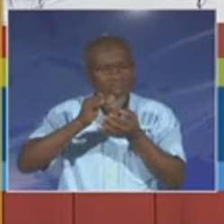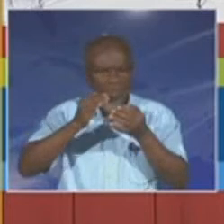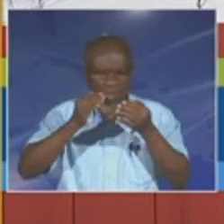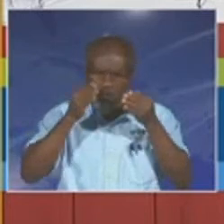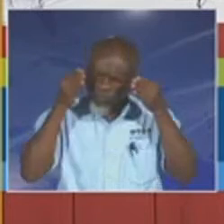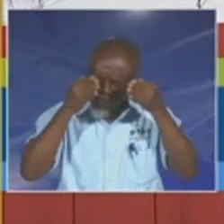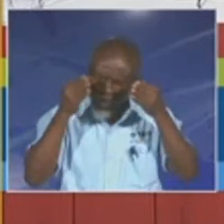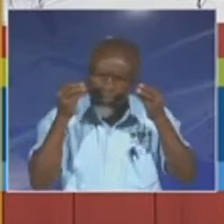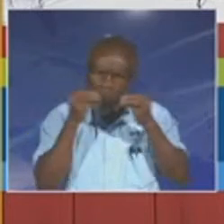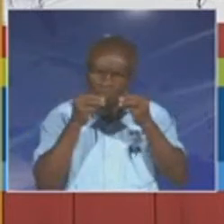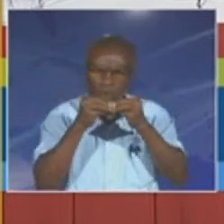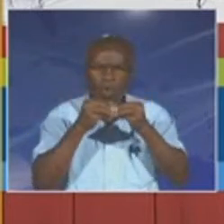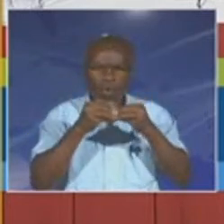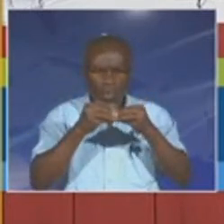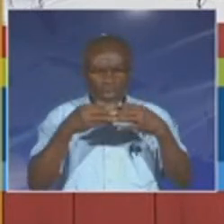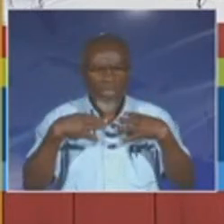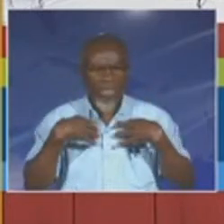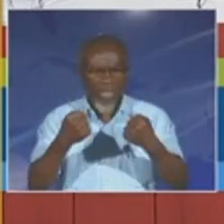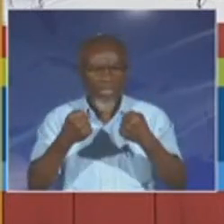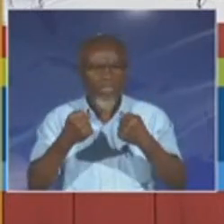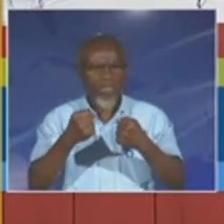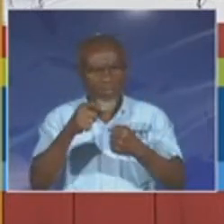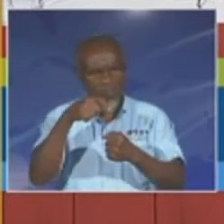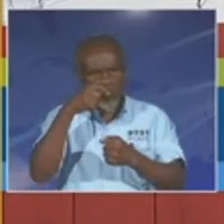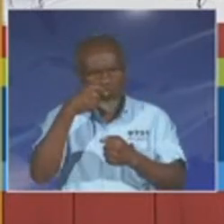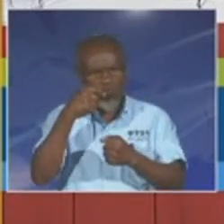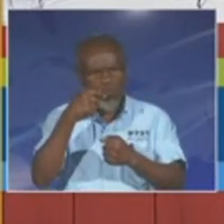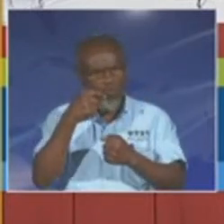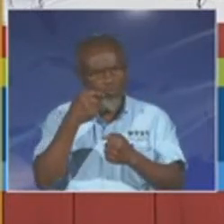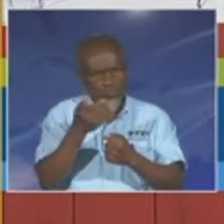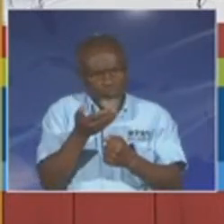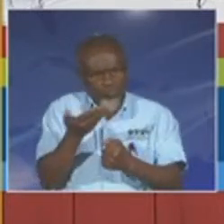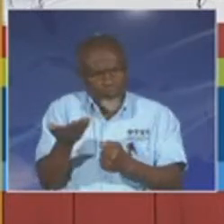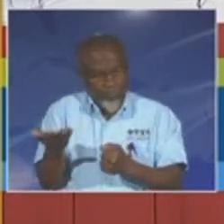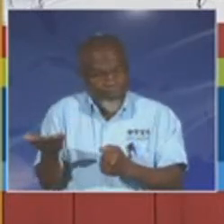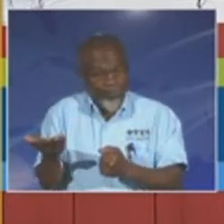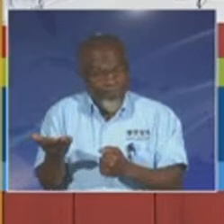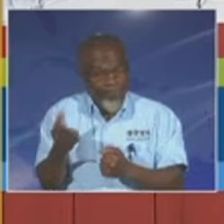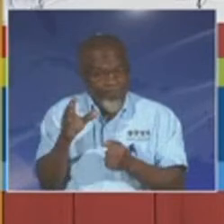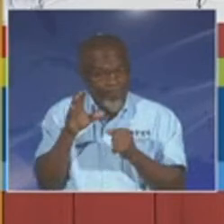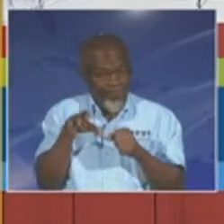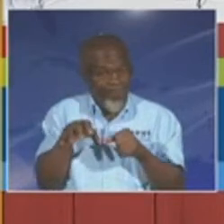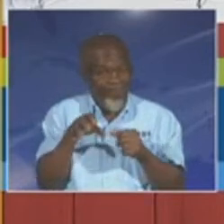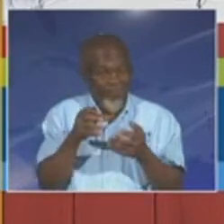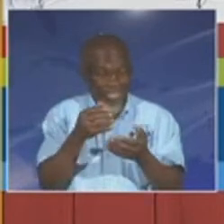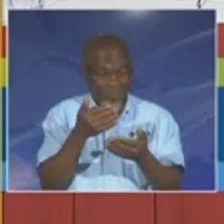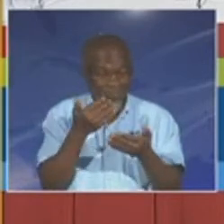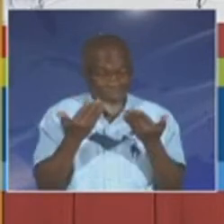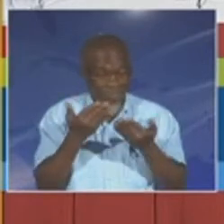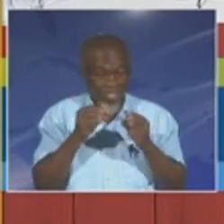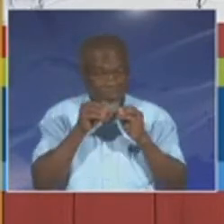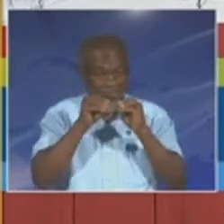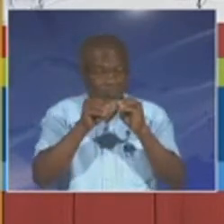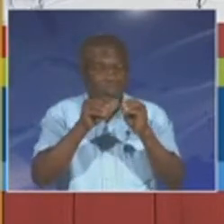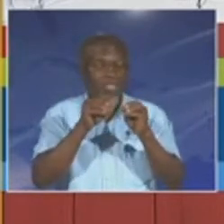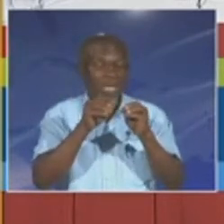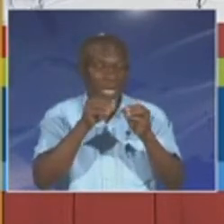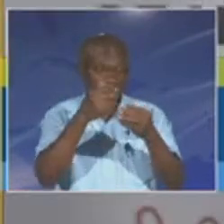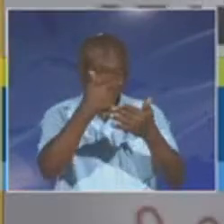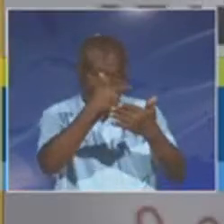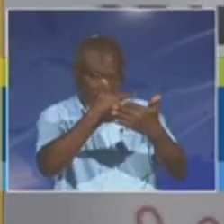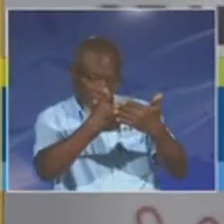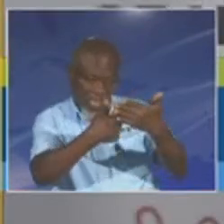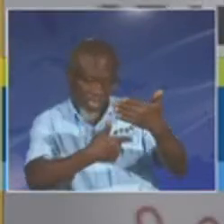can provide a listing for? Thank you. Again, I think it's a little early in the day in